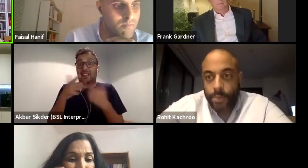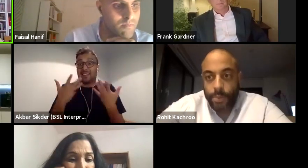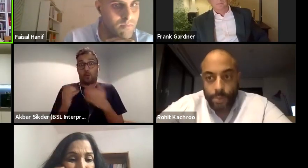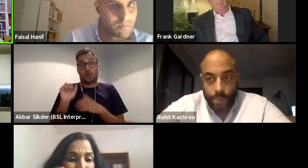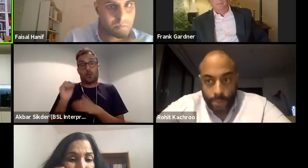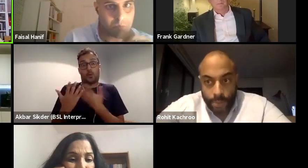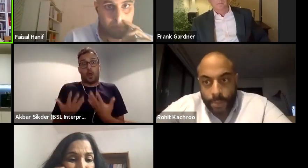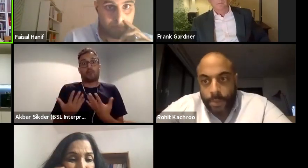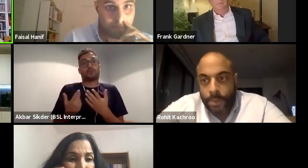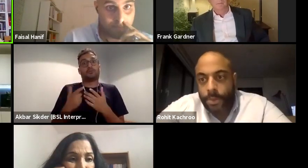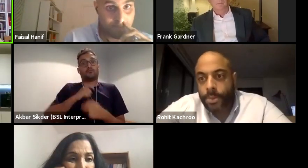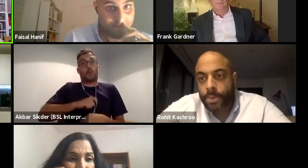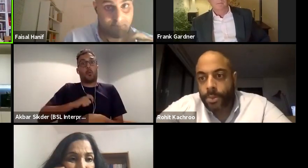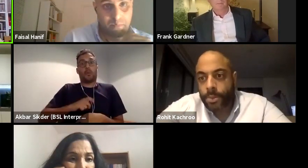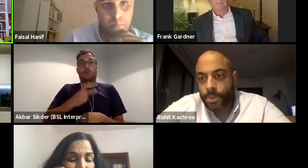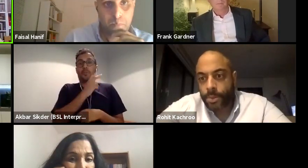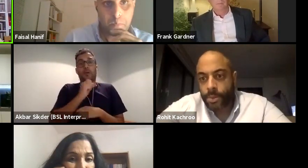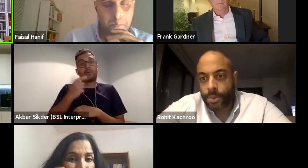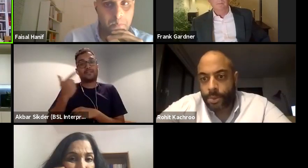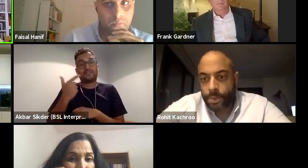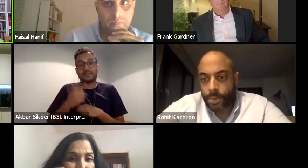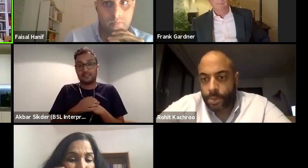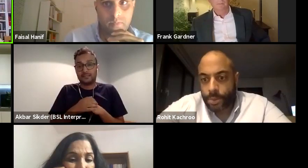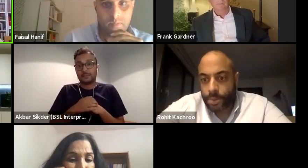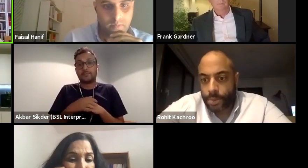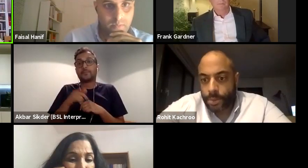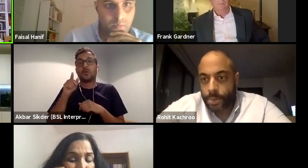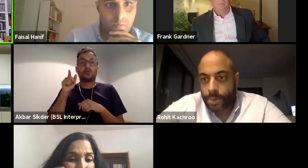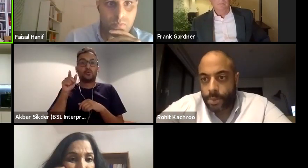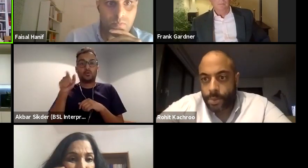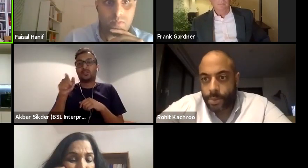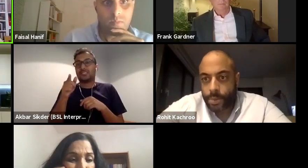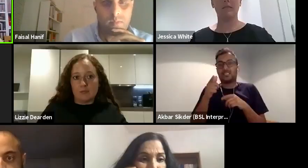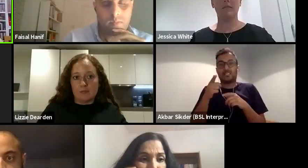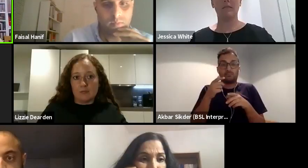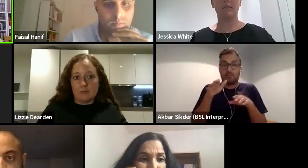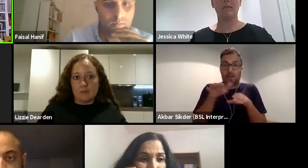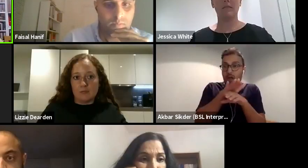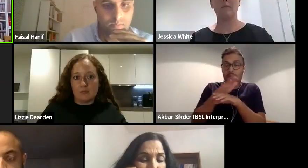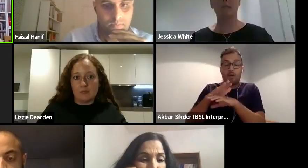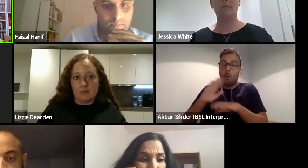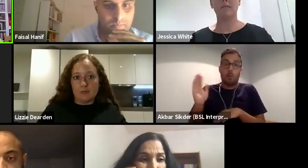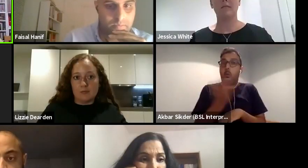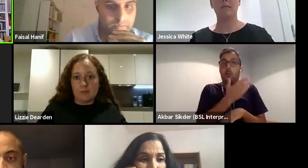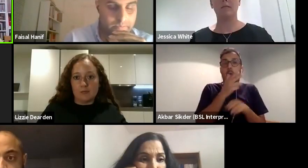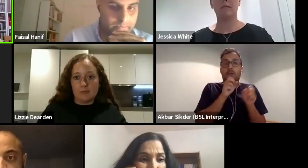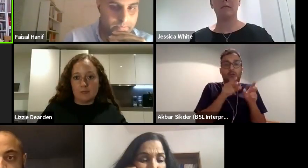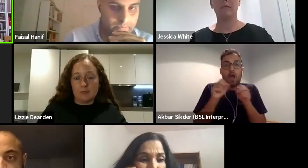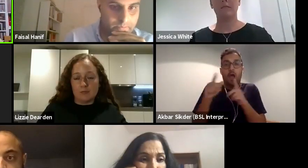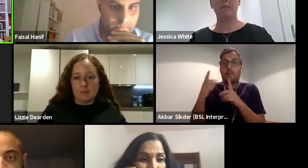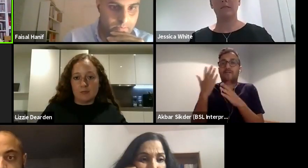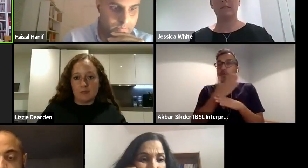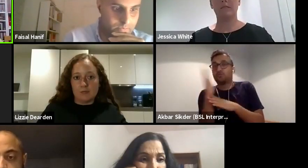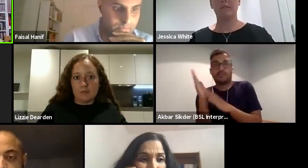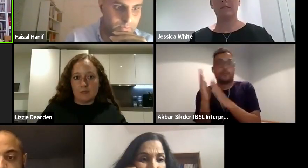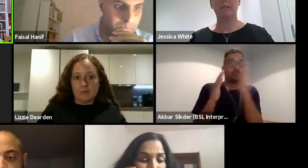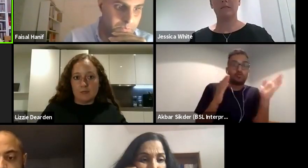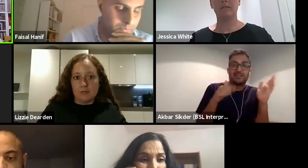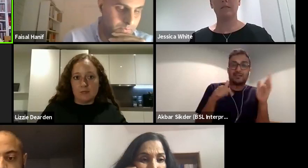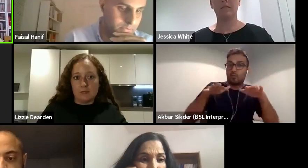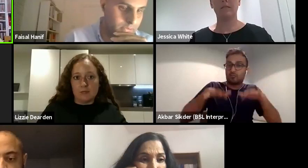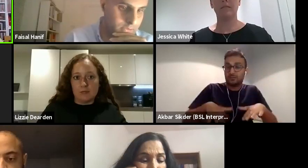2017. Lizzie covers all forms of extremism affecting Britain, including the emerging far-right